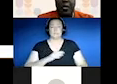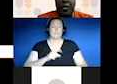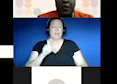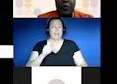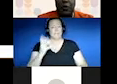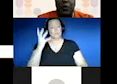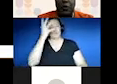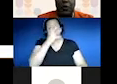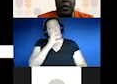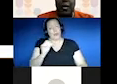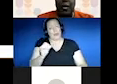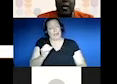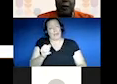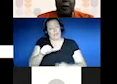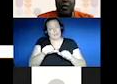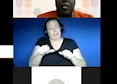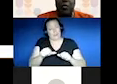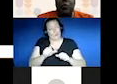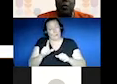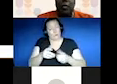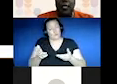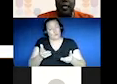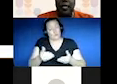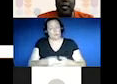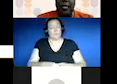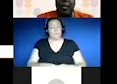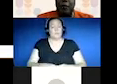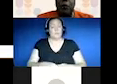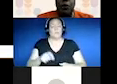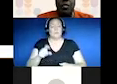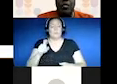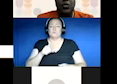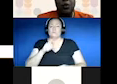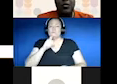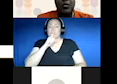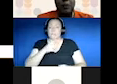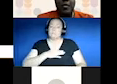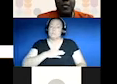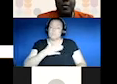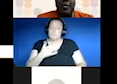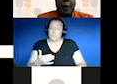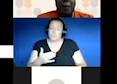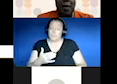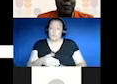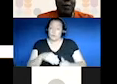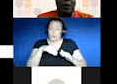like the area that you serve. You need to really be willing to go into